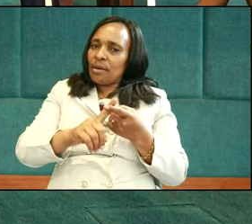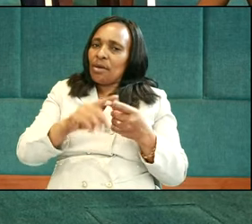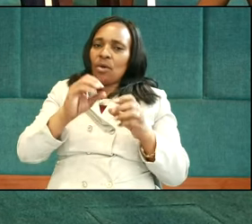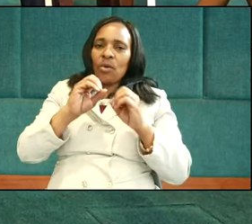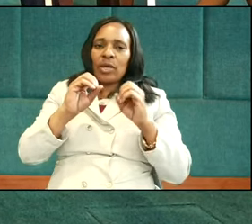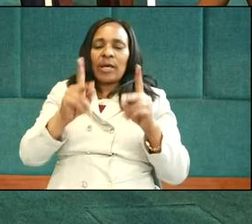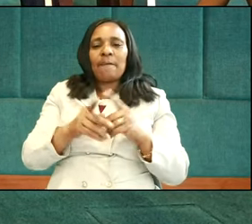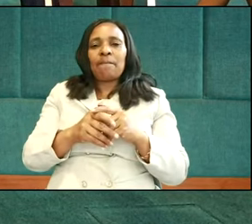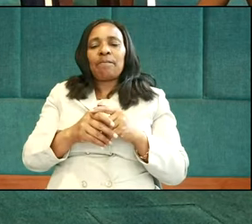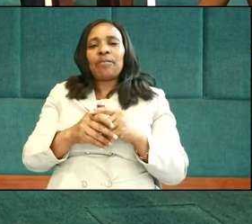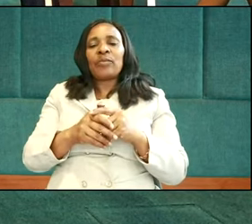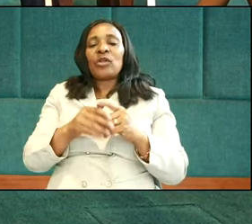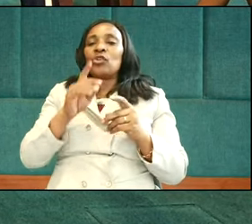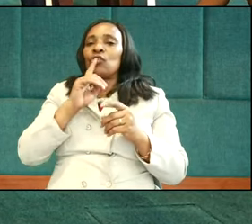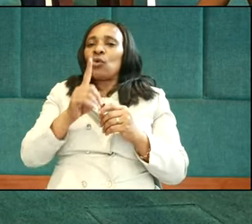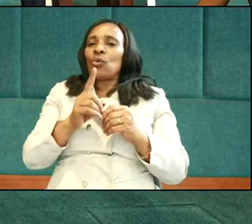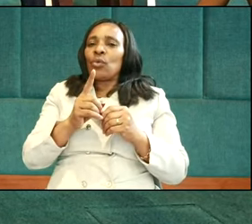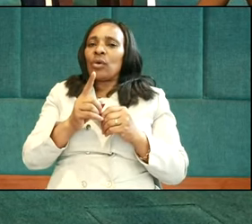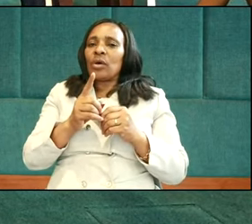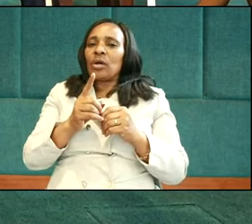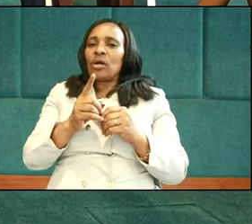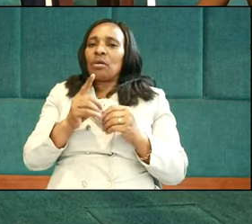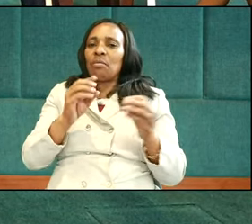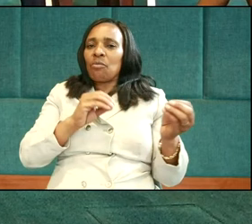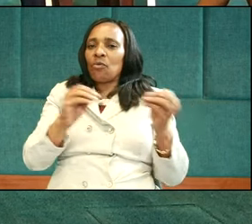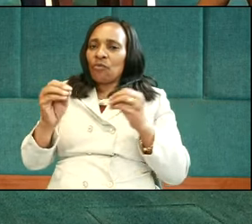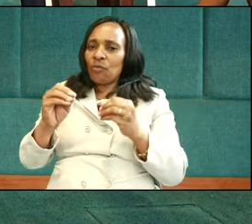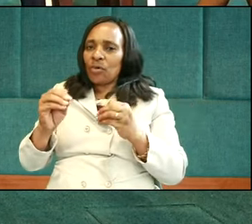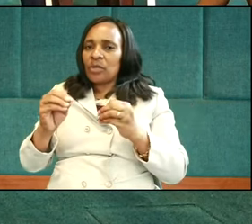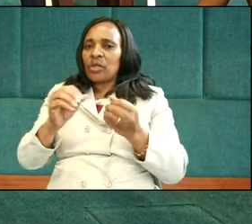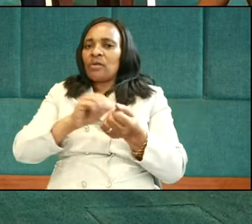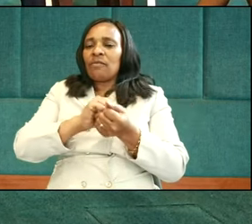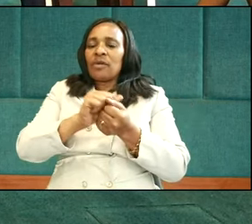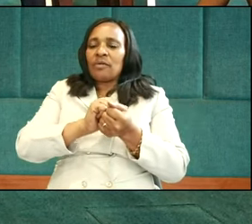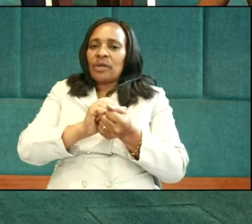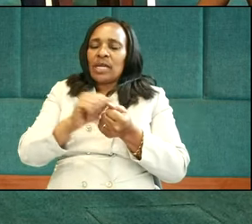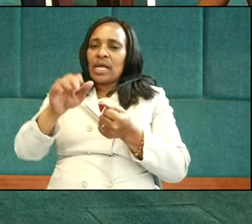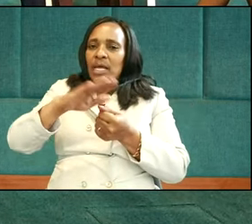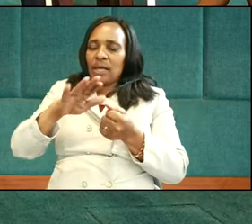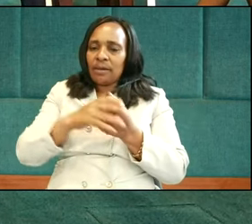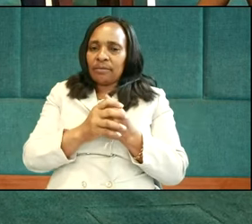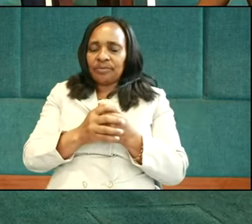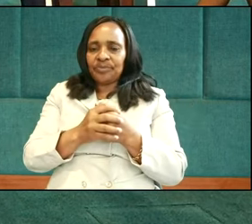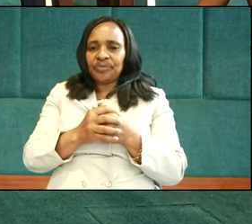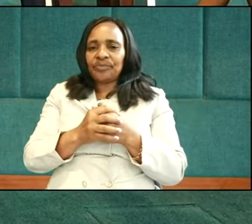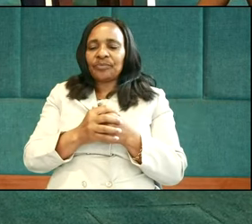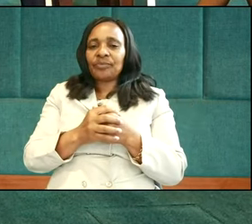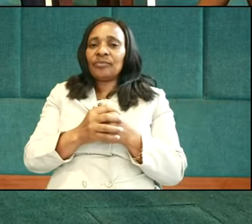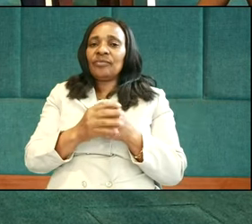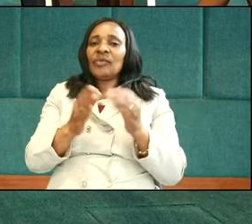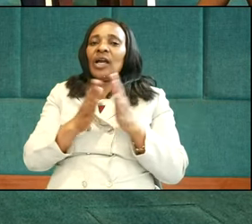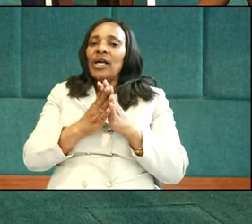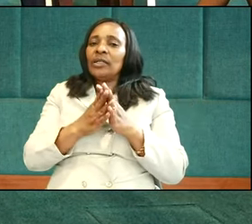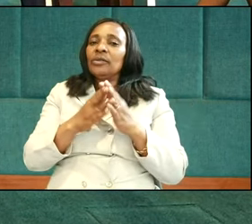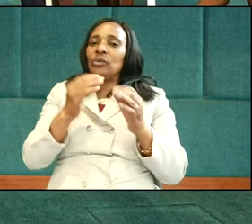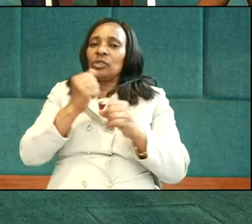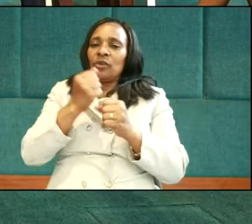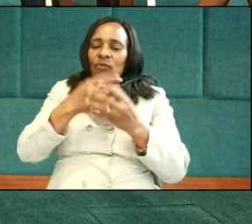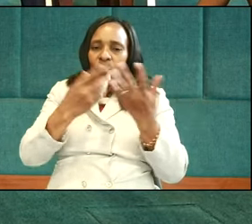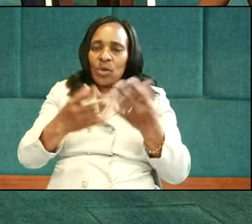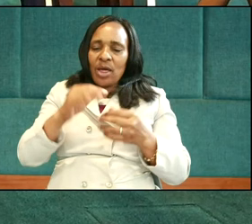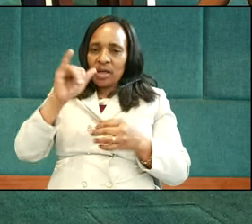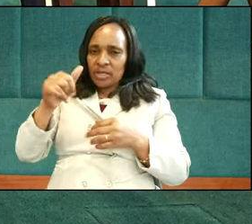Okay. Thank you so much. So we'll move on to the Friday section. And we'll read from the book